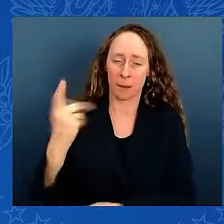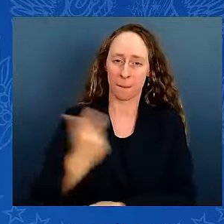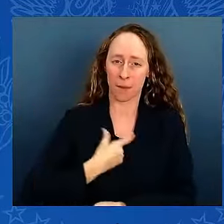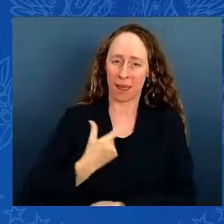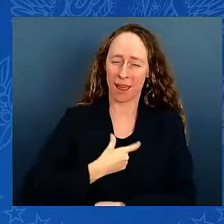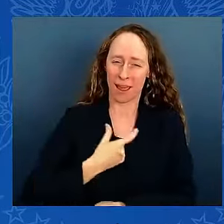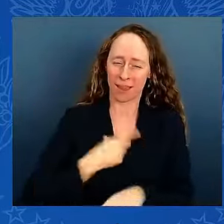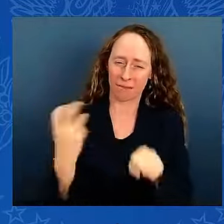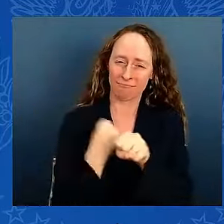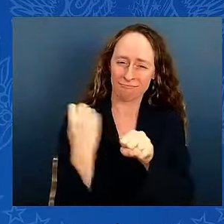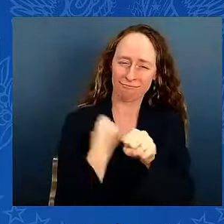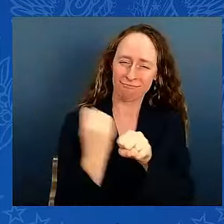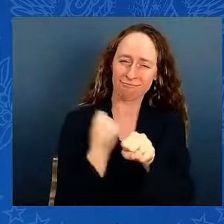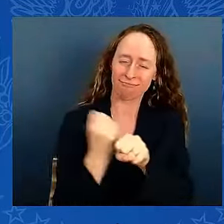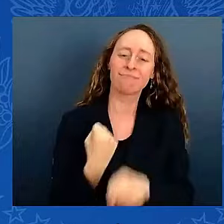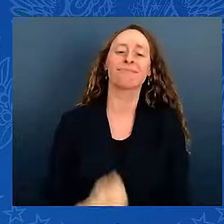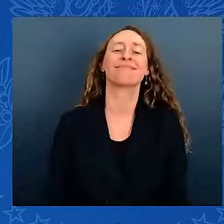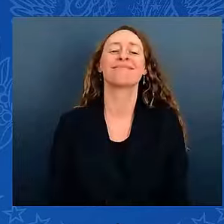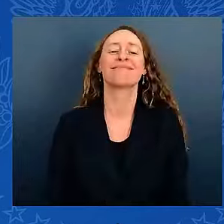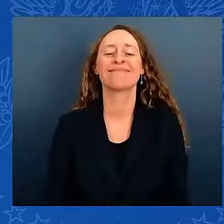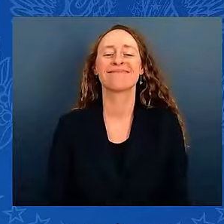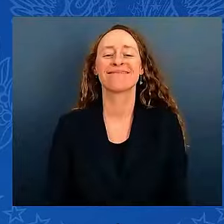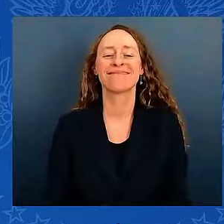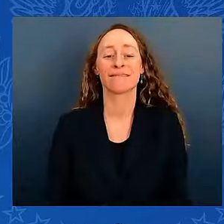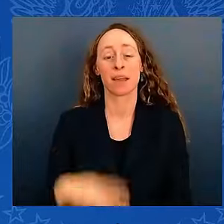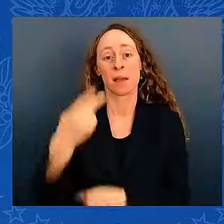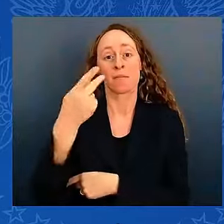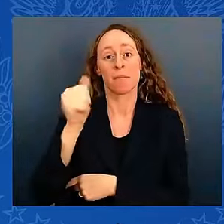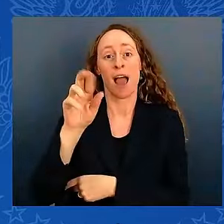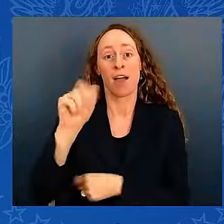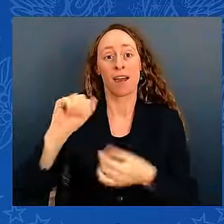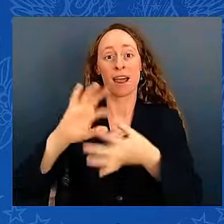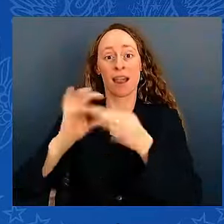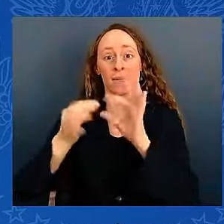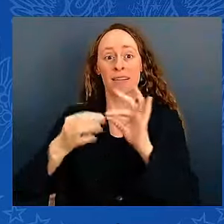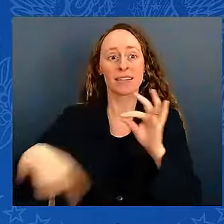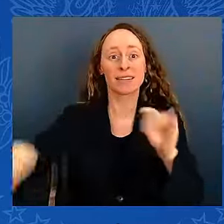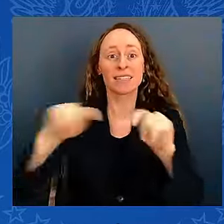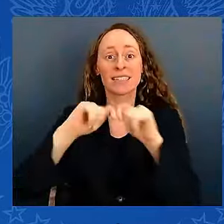Our Paralympic teammates brought home an incredible 105 medals.